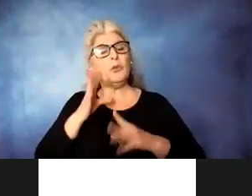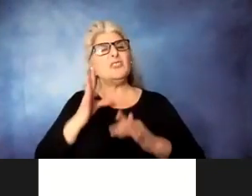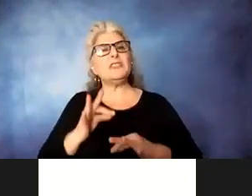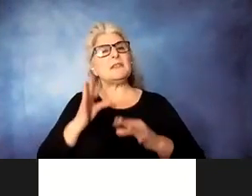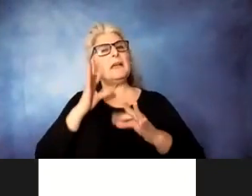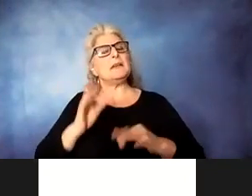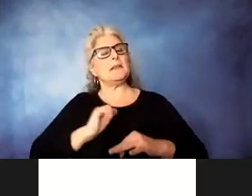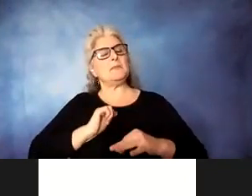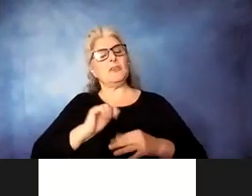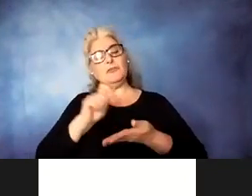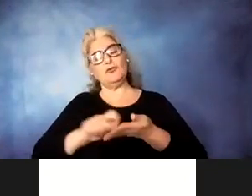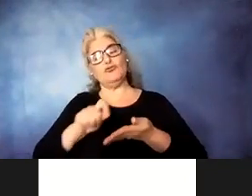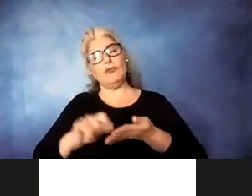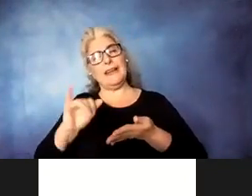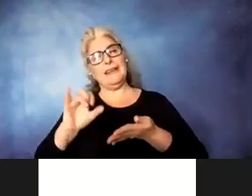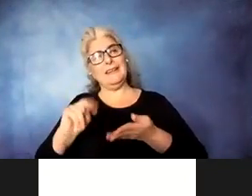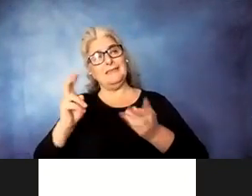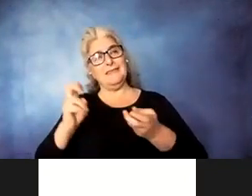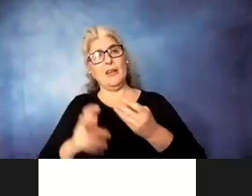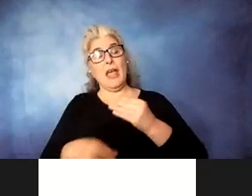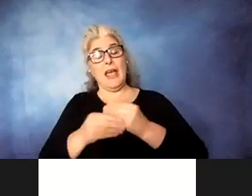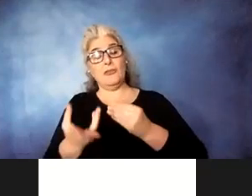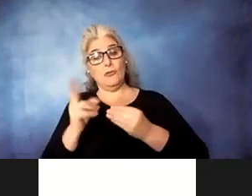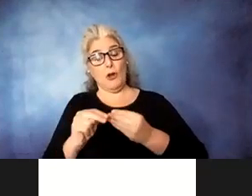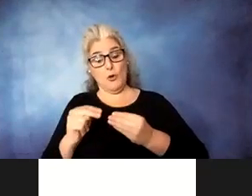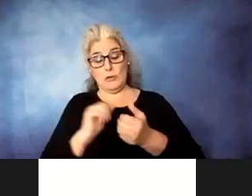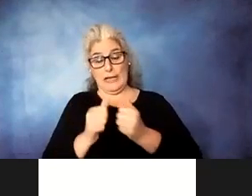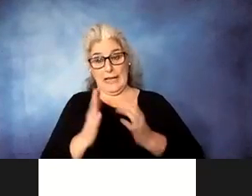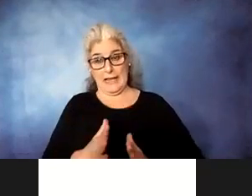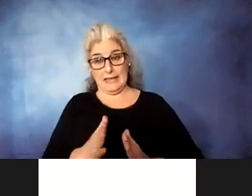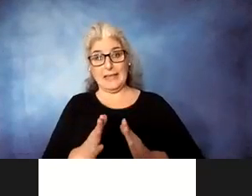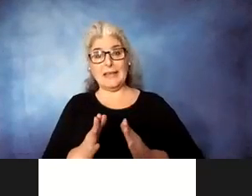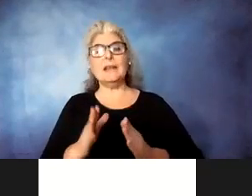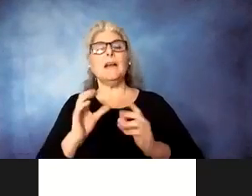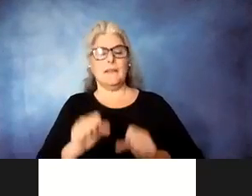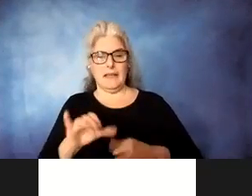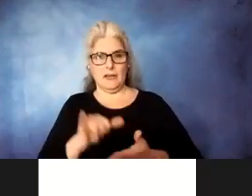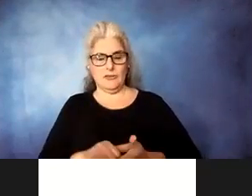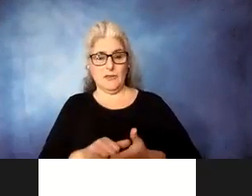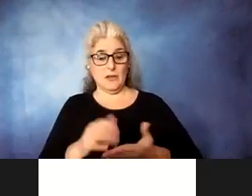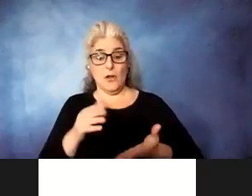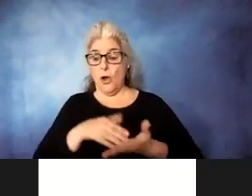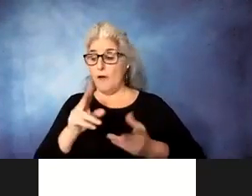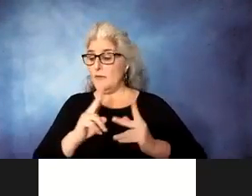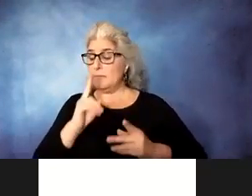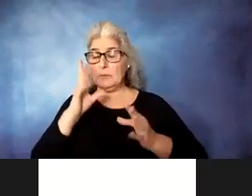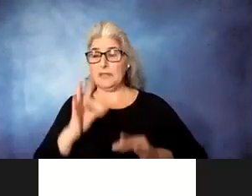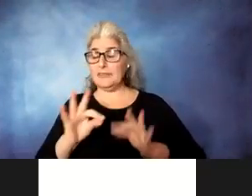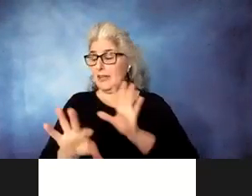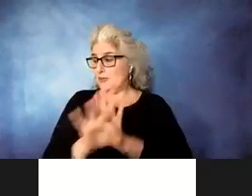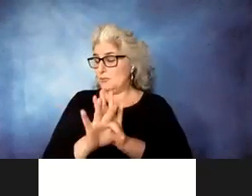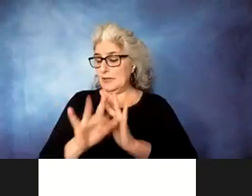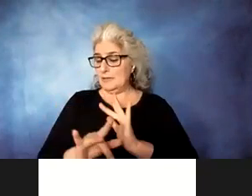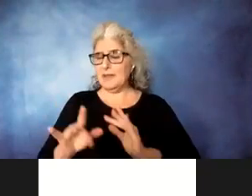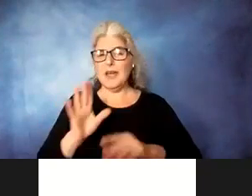pops up on the screen. And that's what the image on this slide shows. Many voters who are writing in a candidate prefer to use the